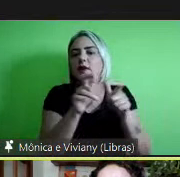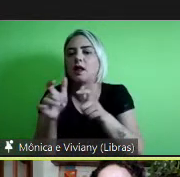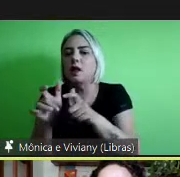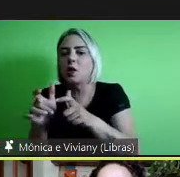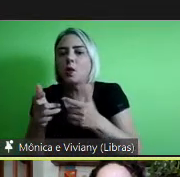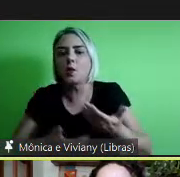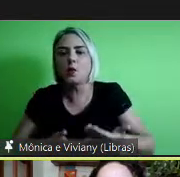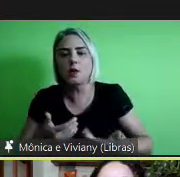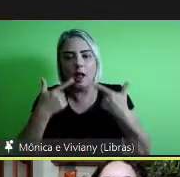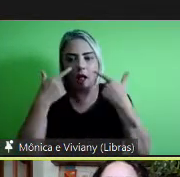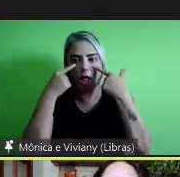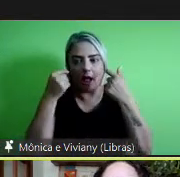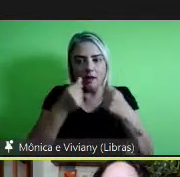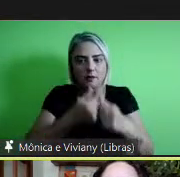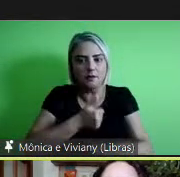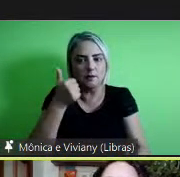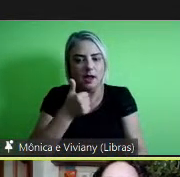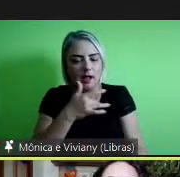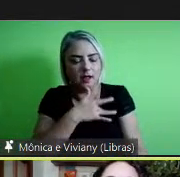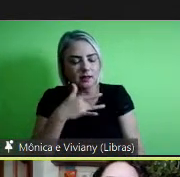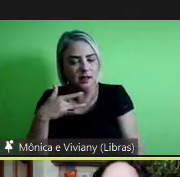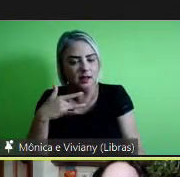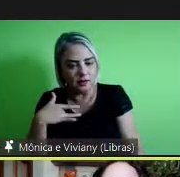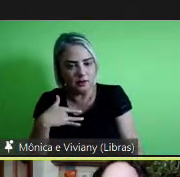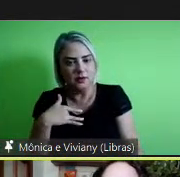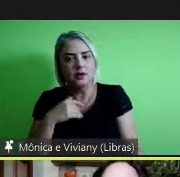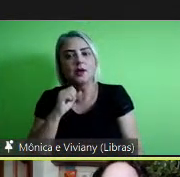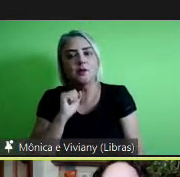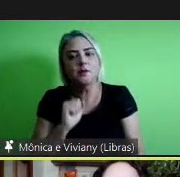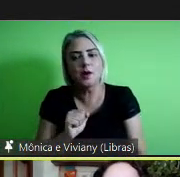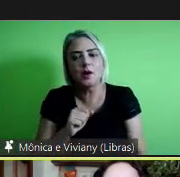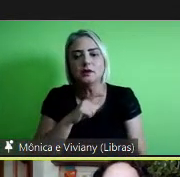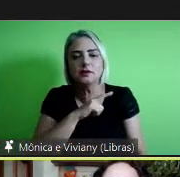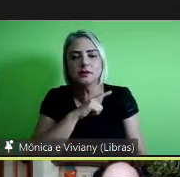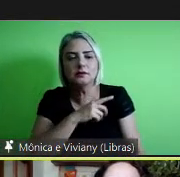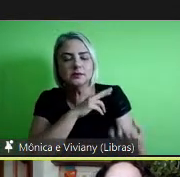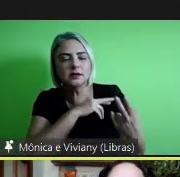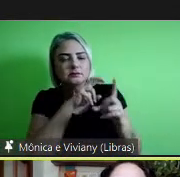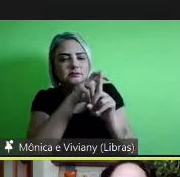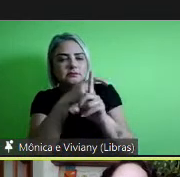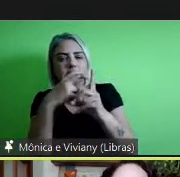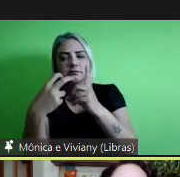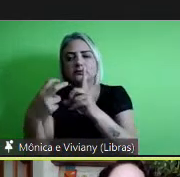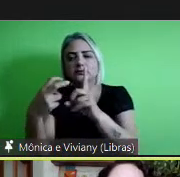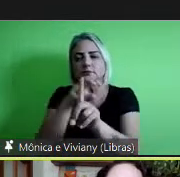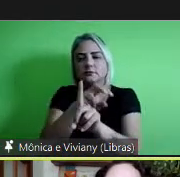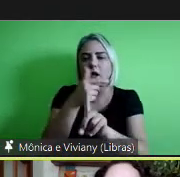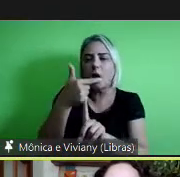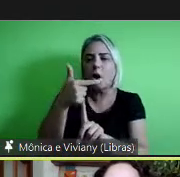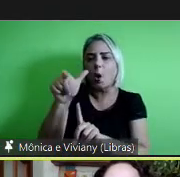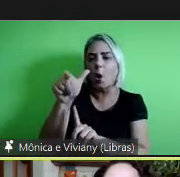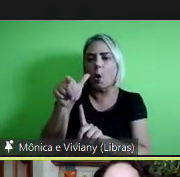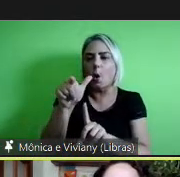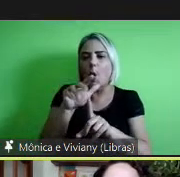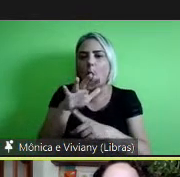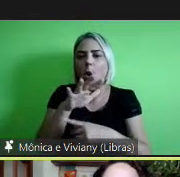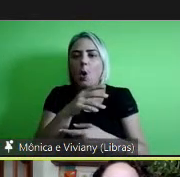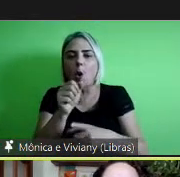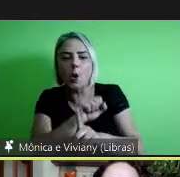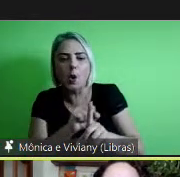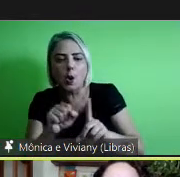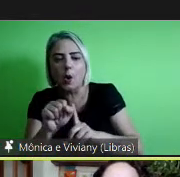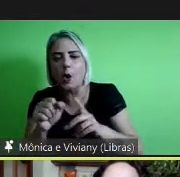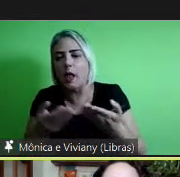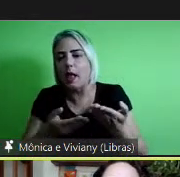the territories, these services for primary health care can also have a mediator role alongside the